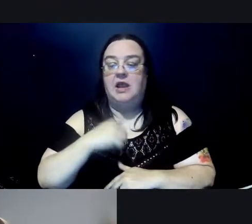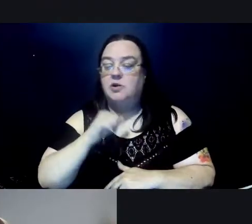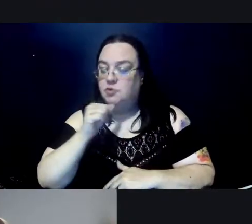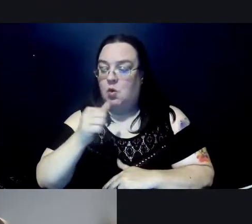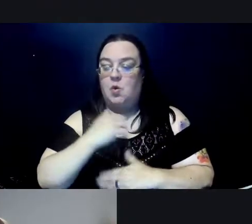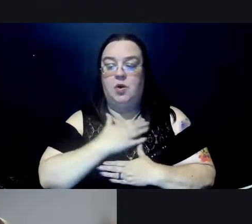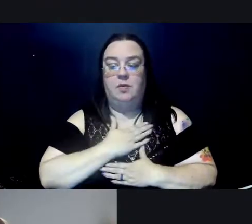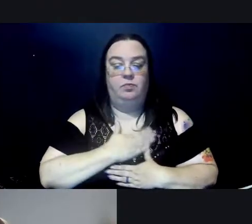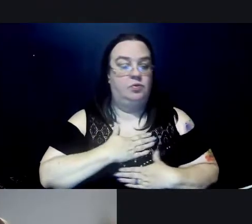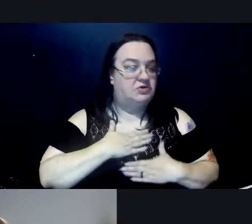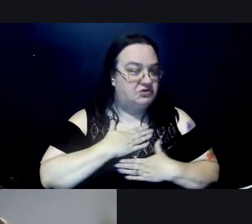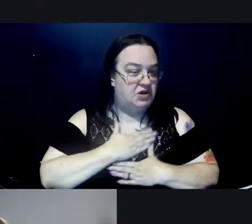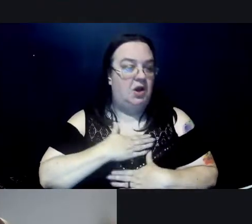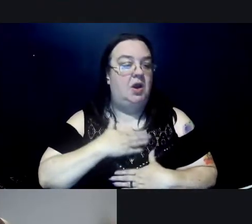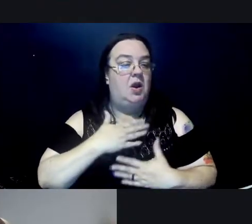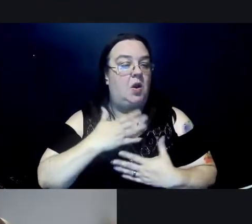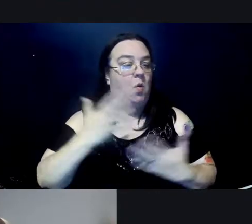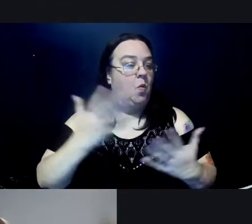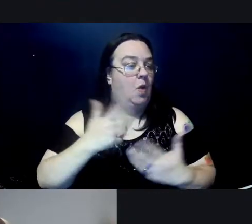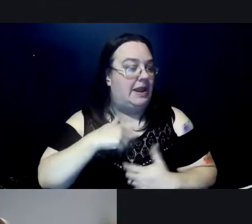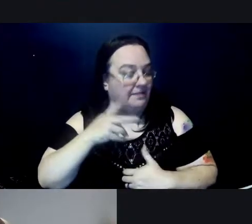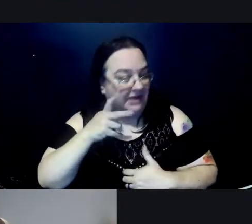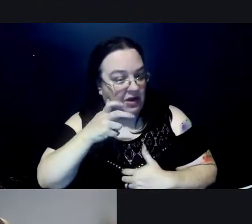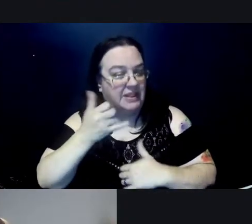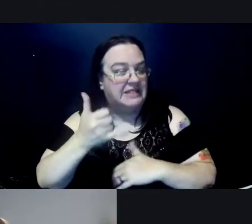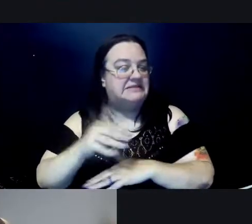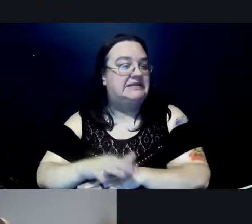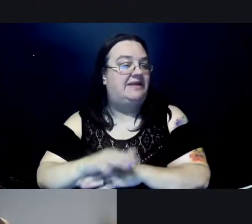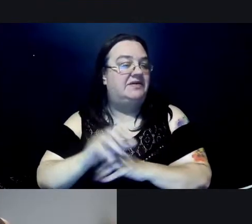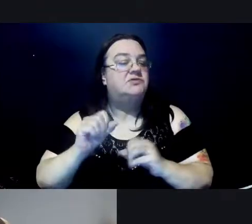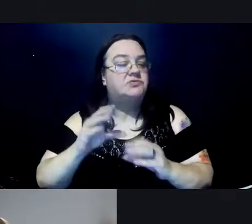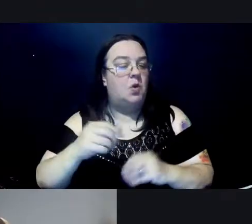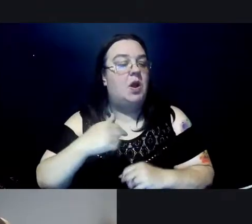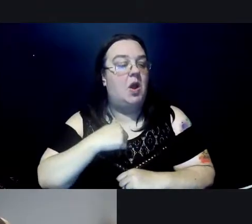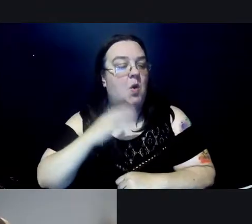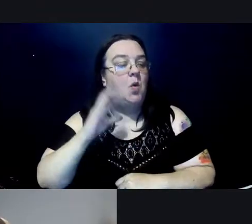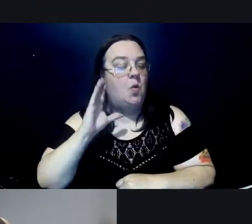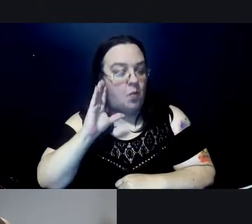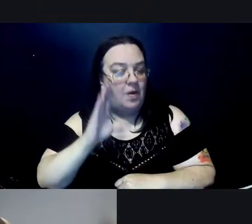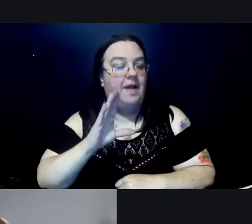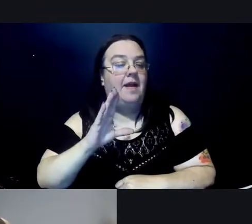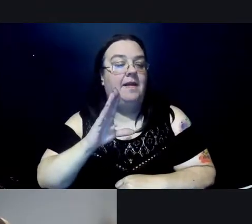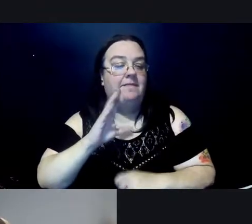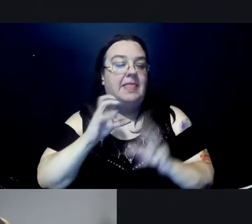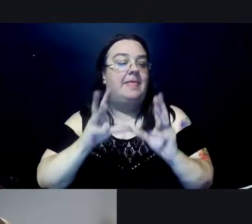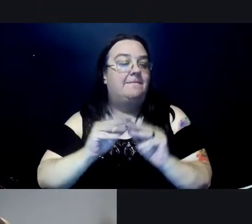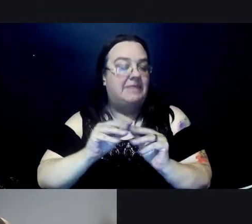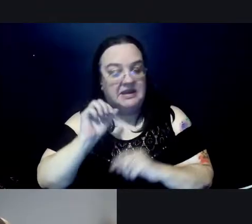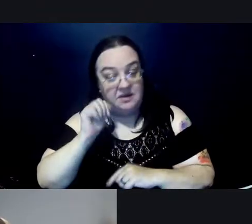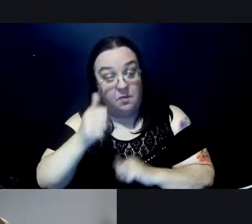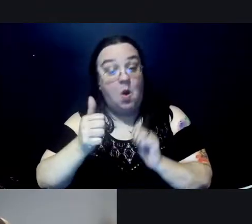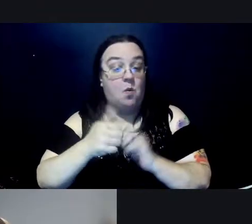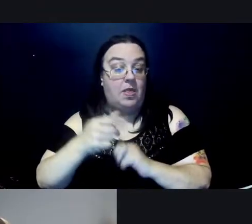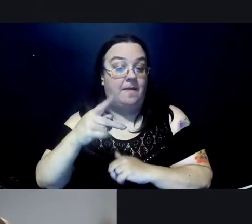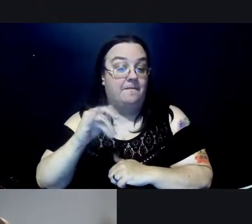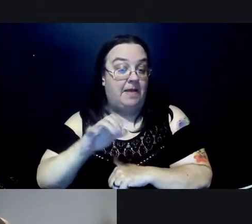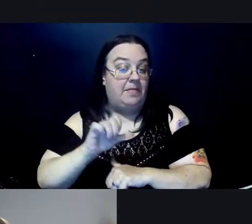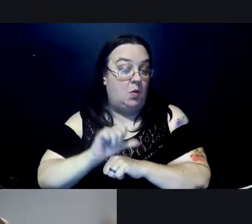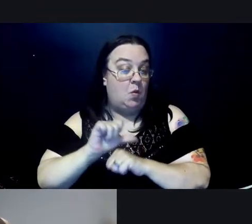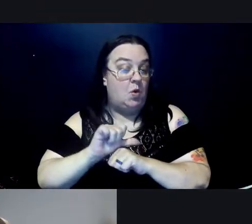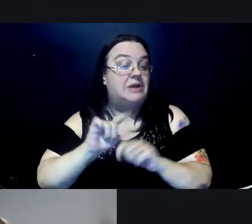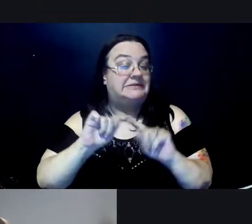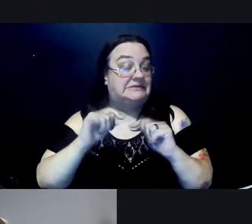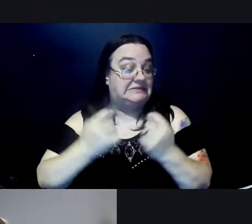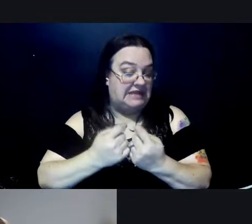appreciate what I'm hearing this evening. So, I will be on the meeting with the Public Works team tomorrow to address some of